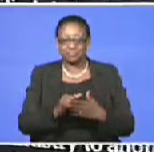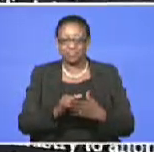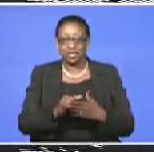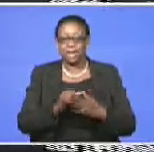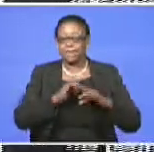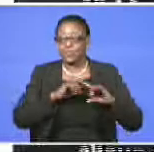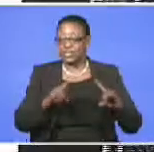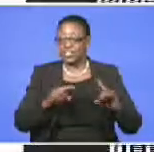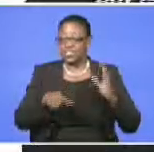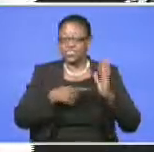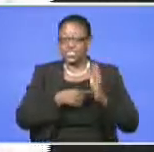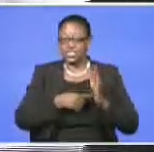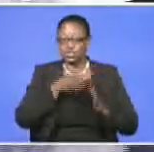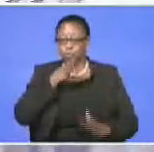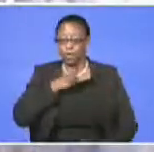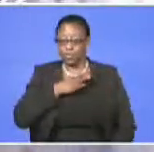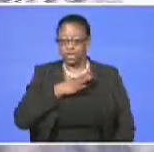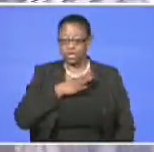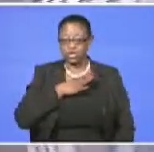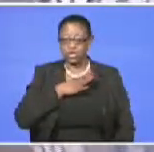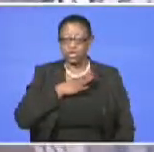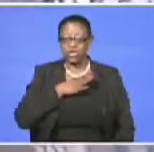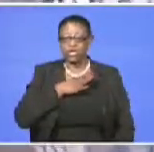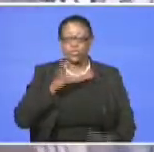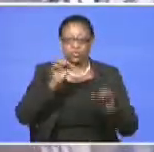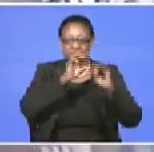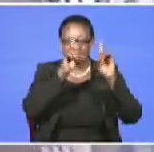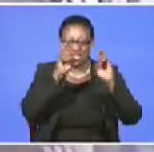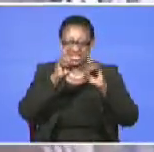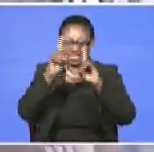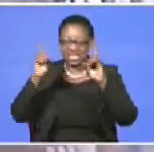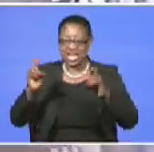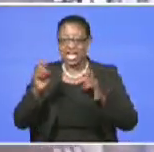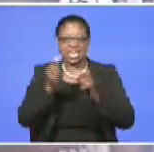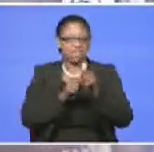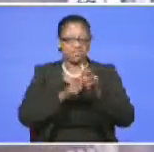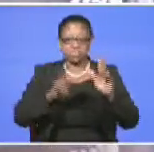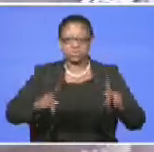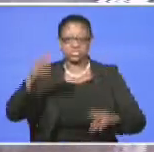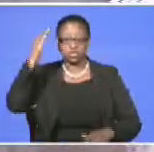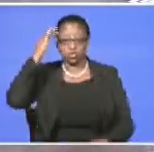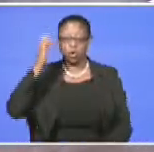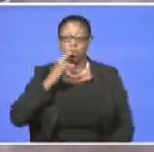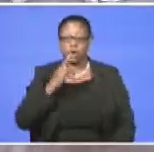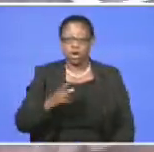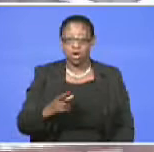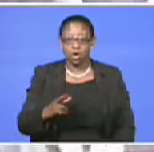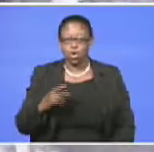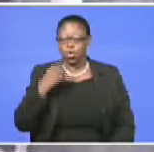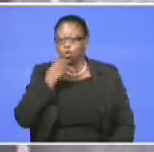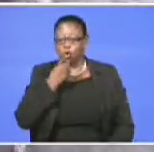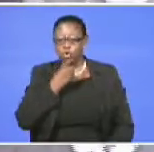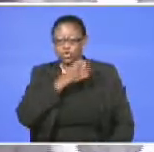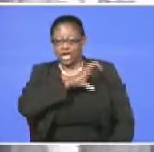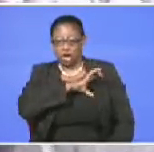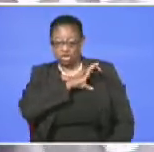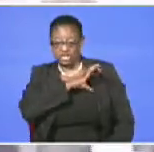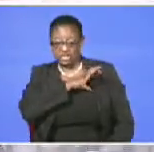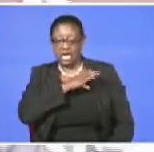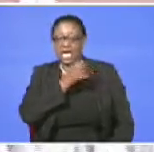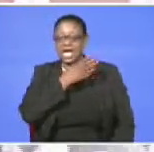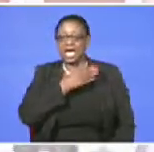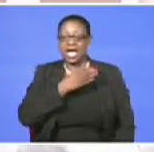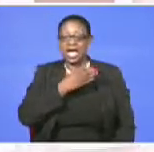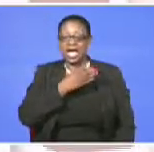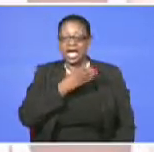But this is a person whose integrity is tested, known, and proven, whose characteristics and character has